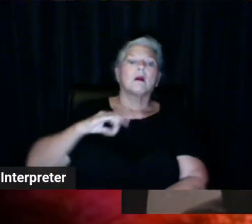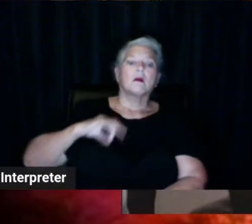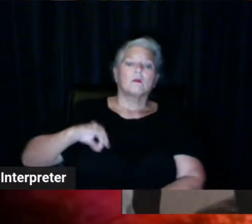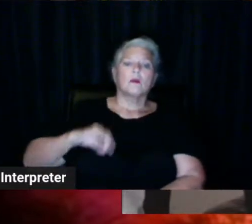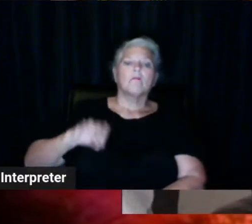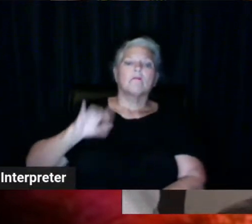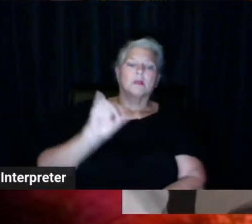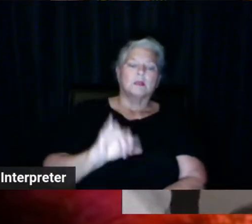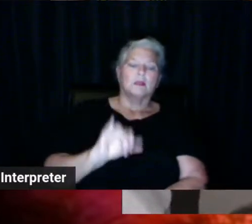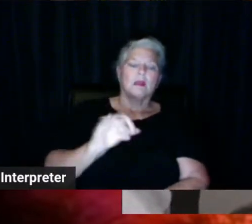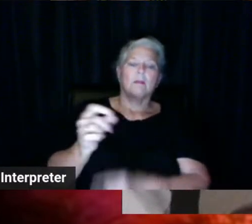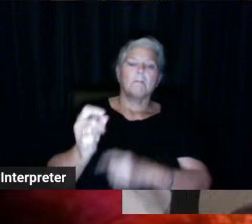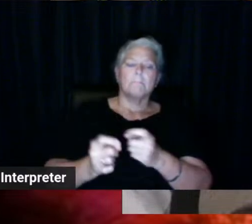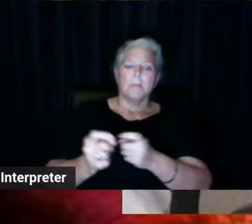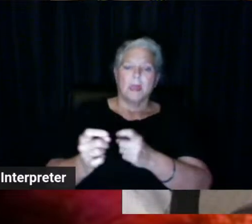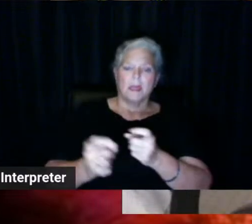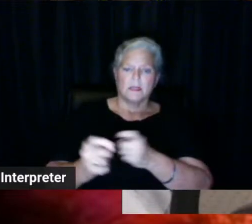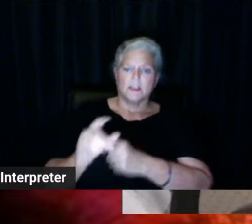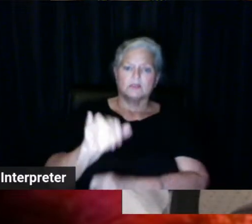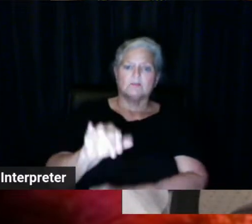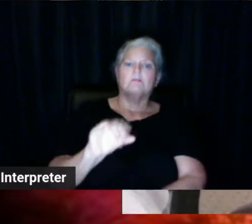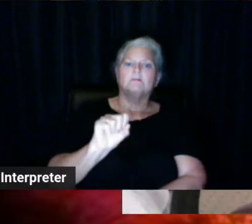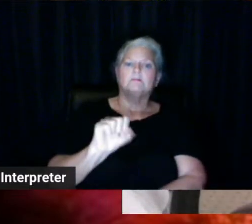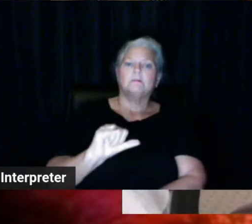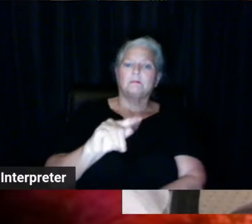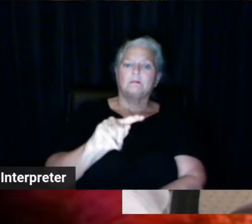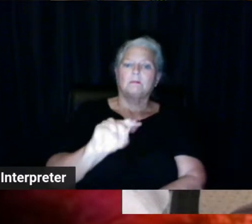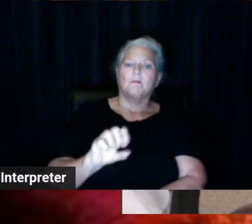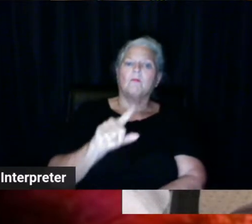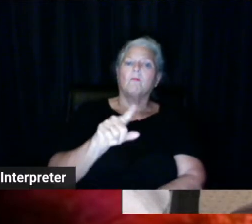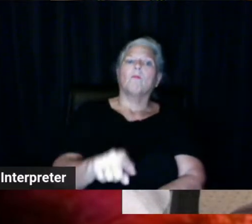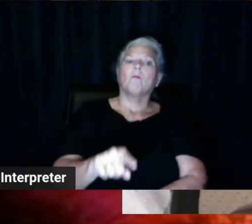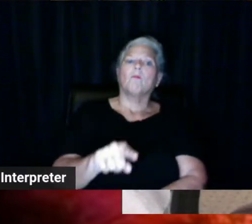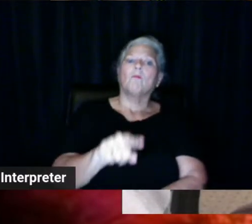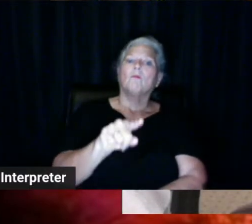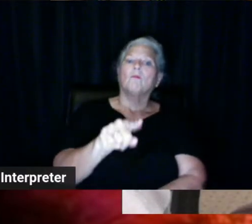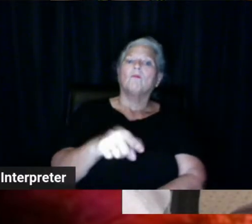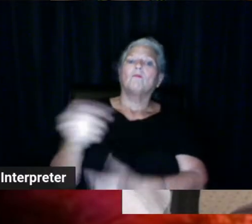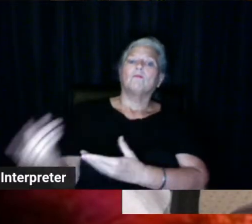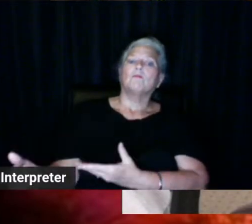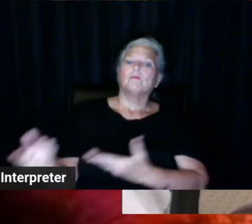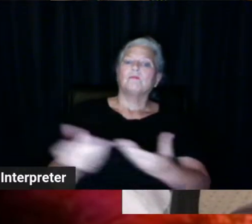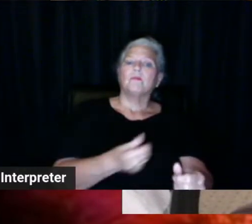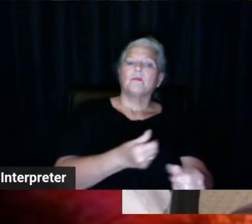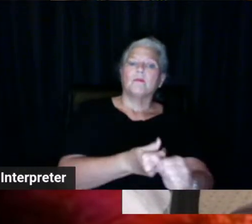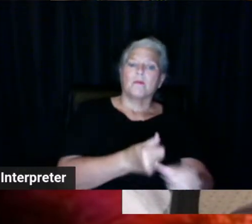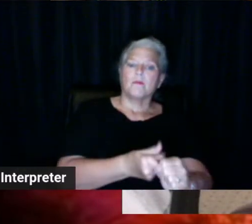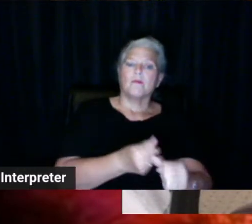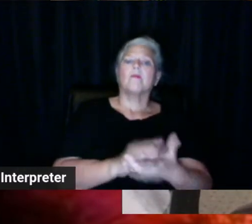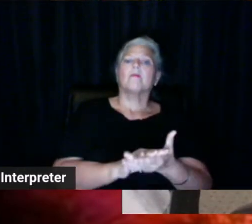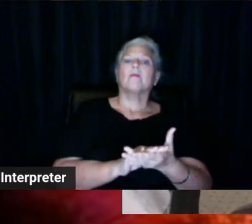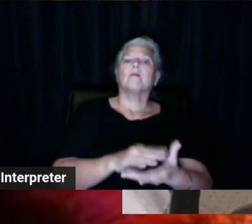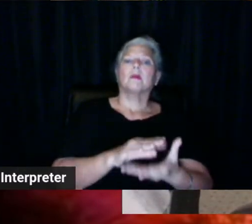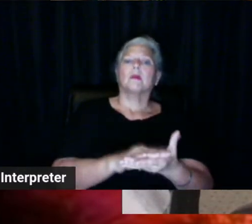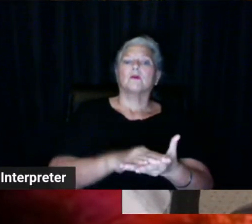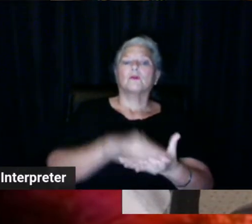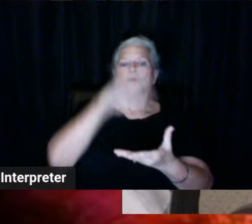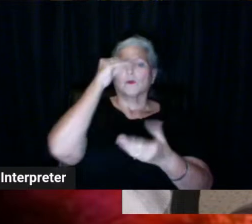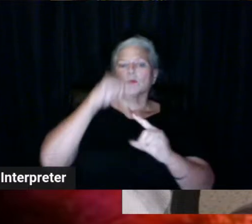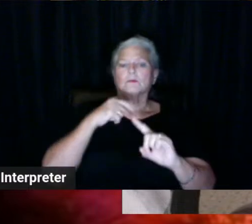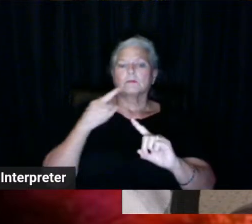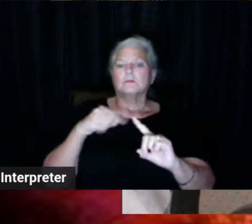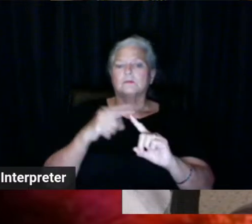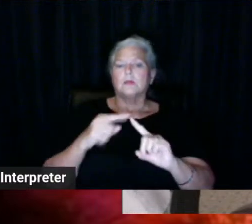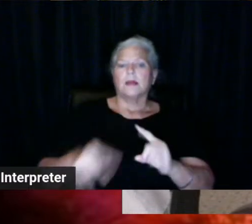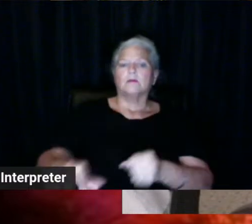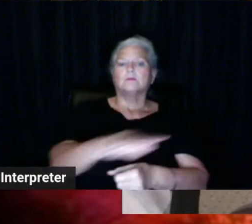Site. The board prides itself on bringing together the entire region to learn about the region's history and potential